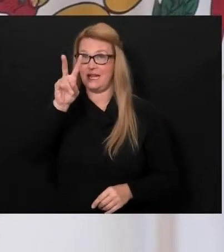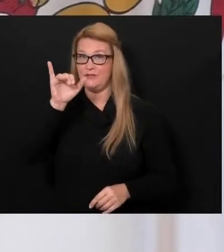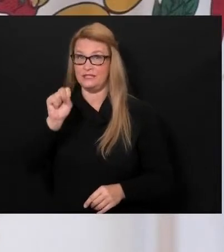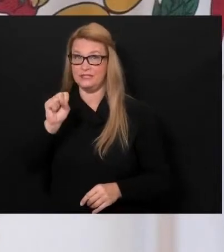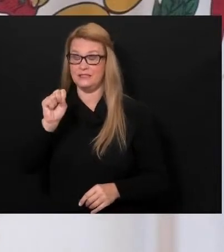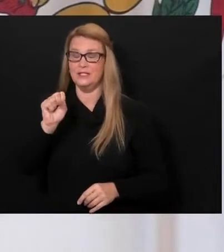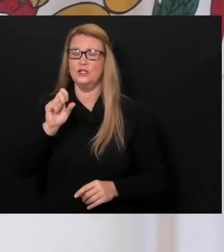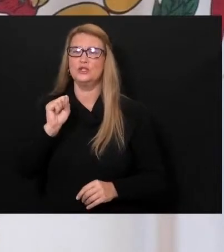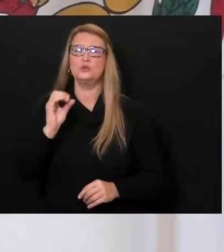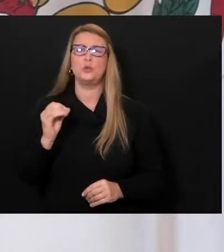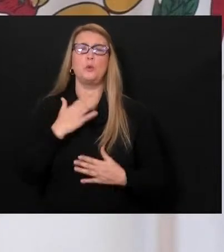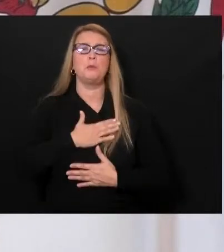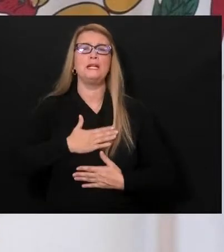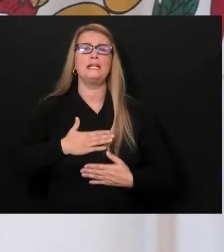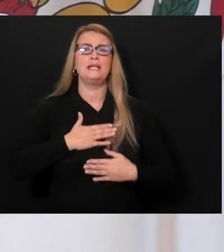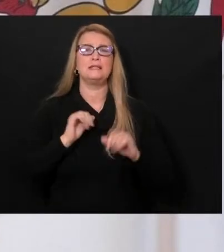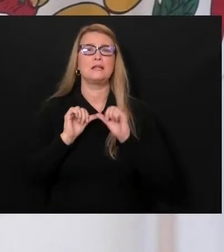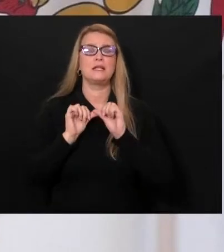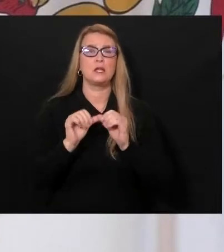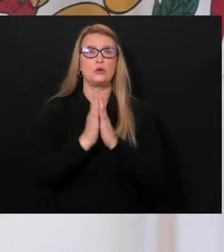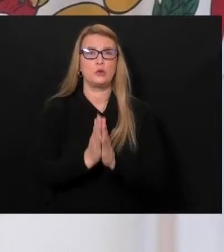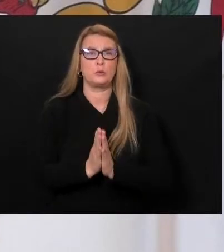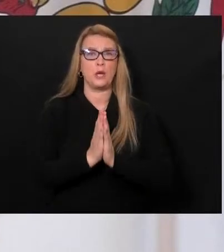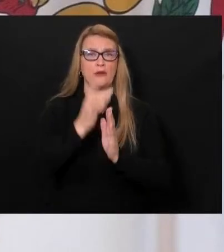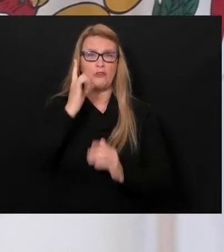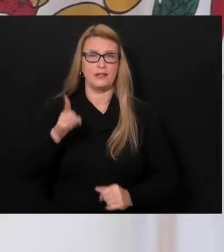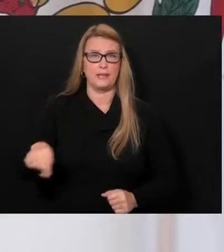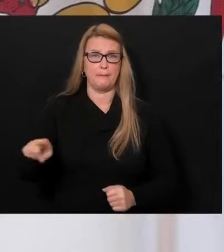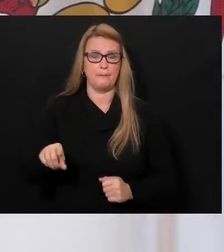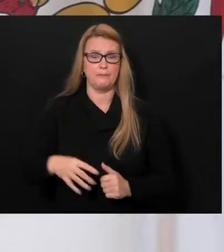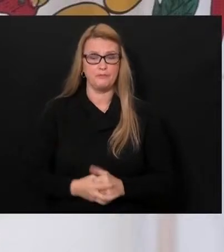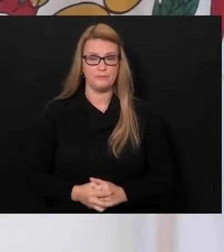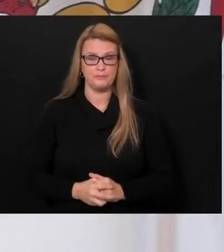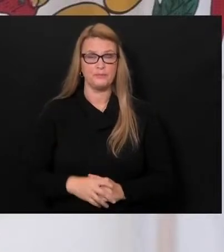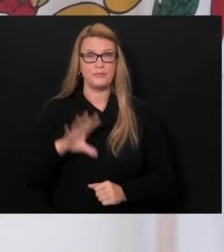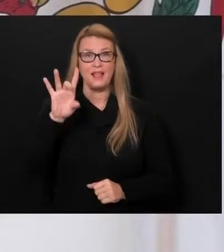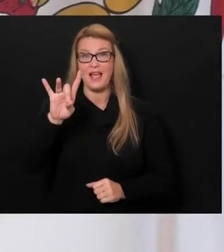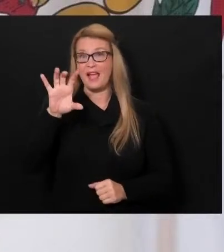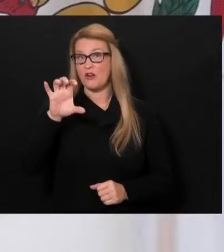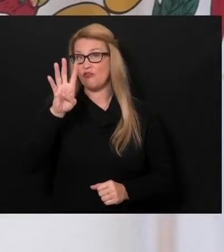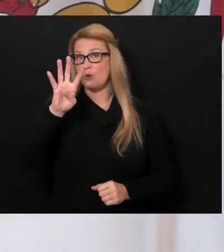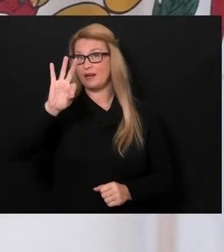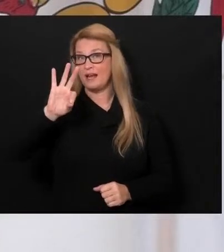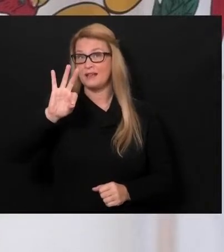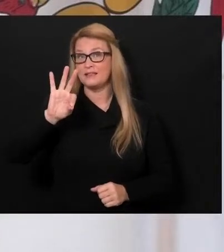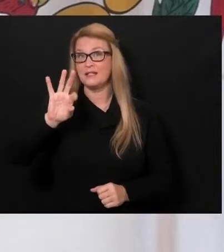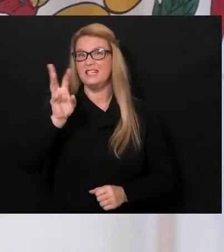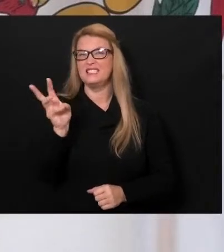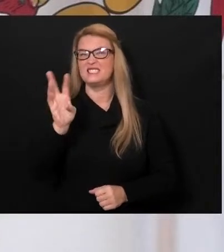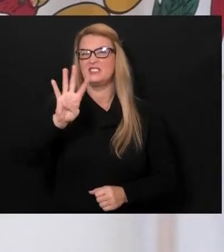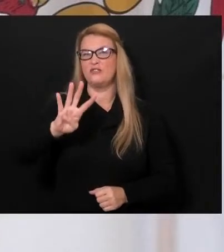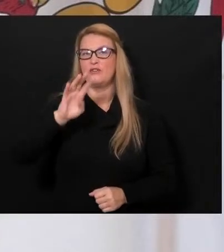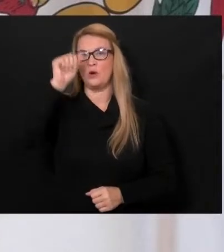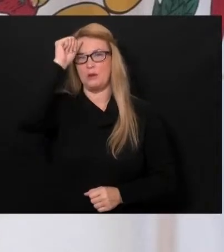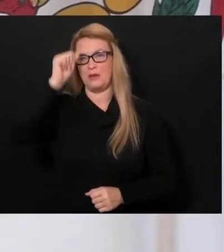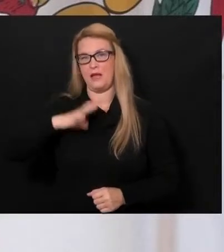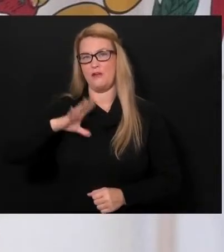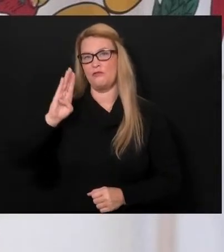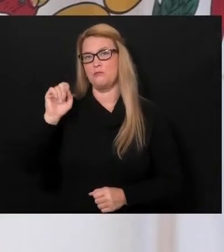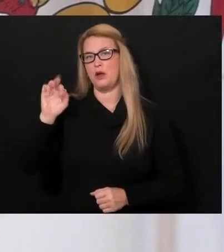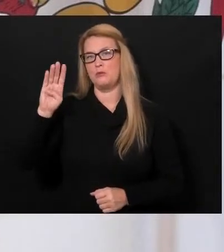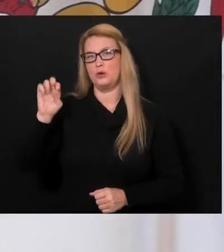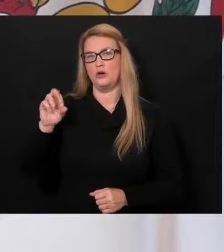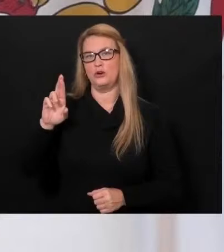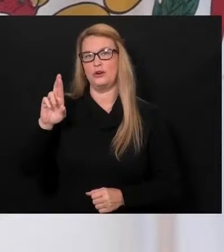please keep them in your prayers. Our 849th death is a 64-year-old male from Barber